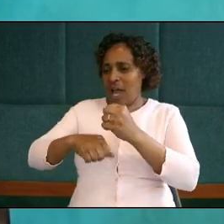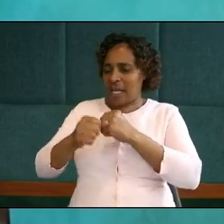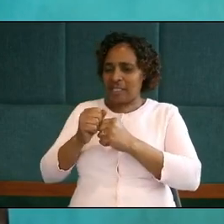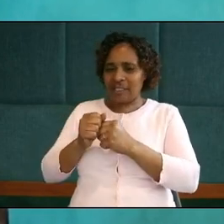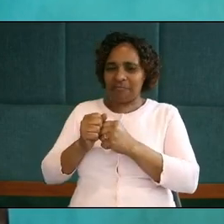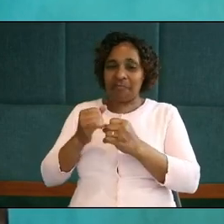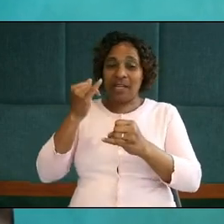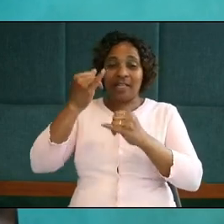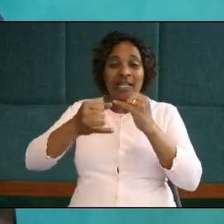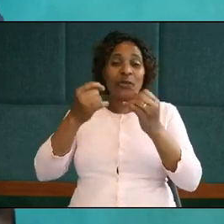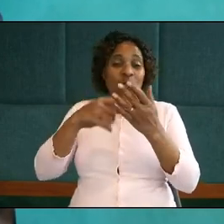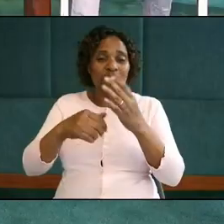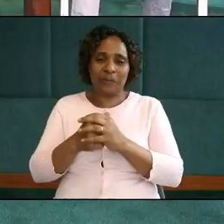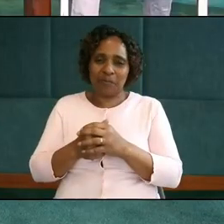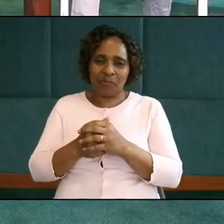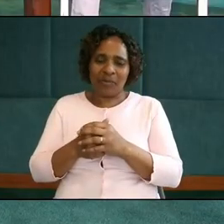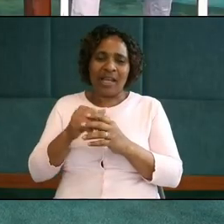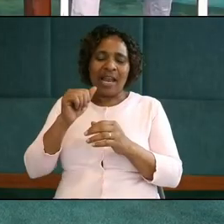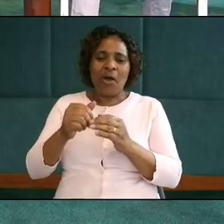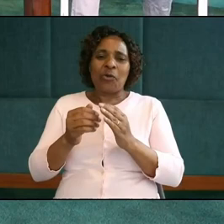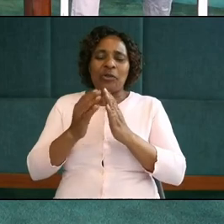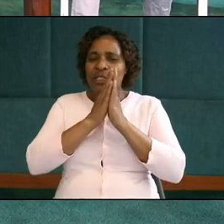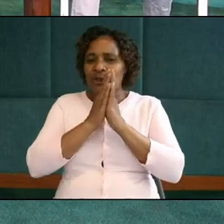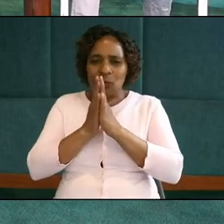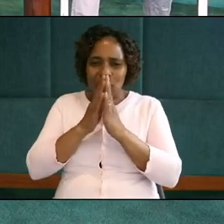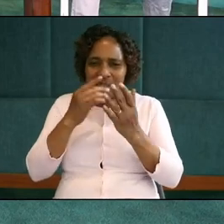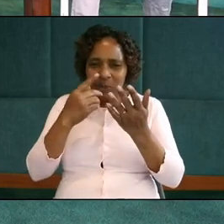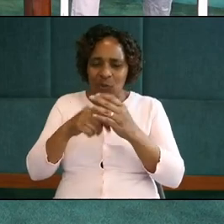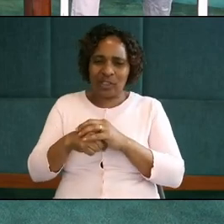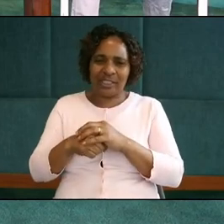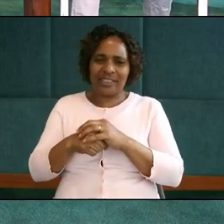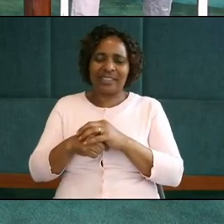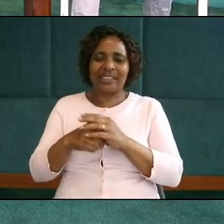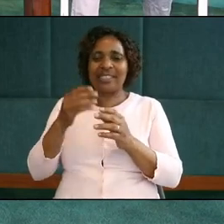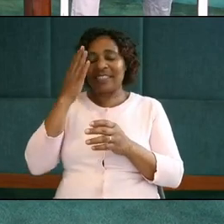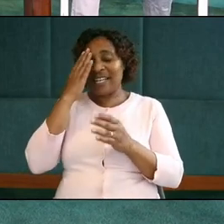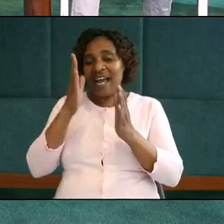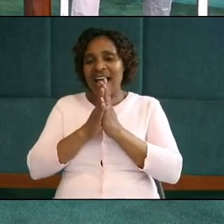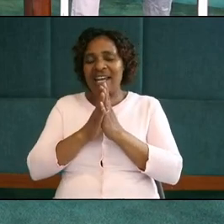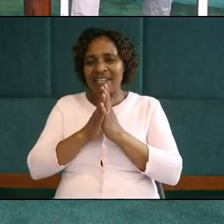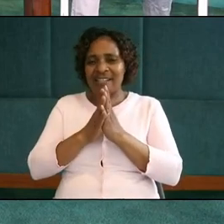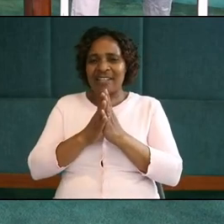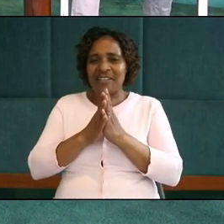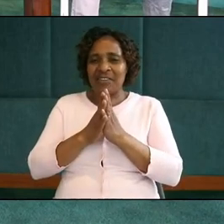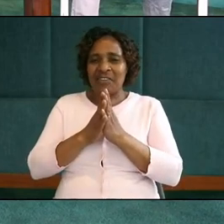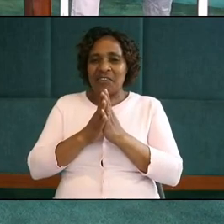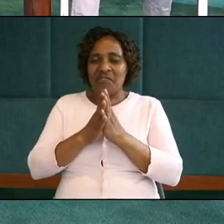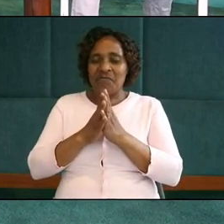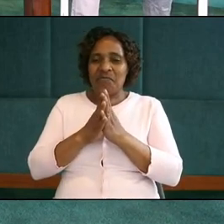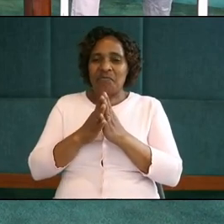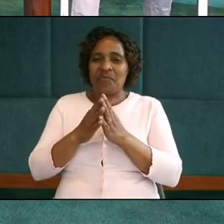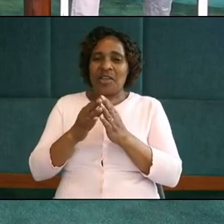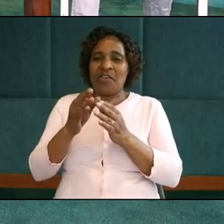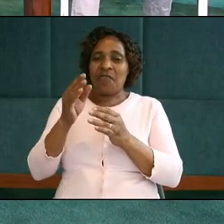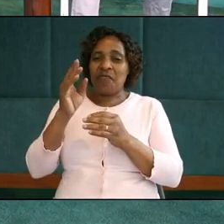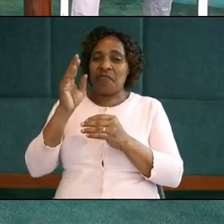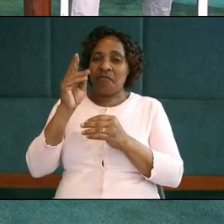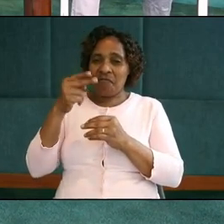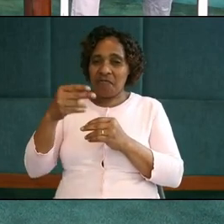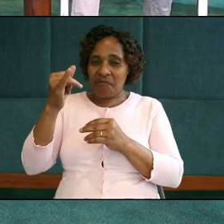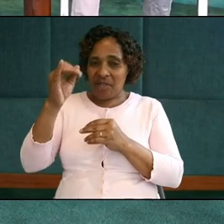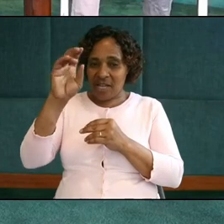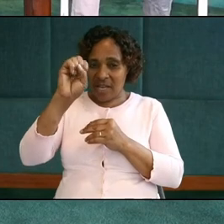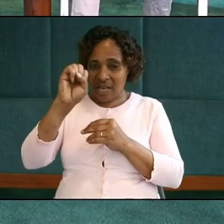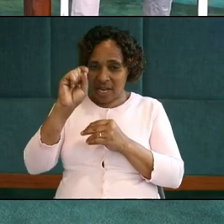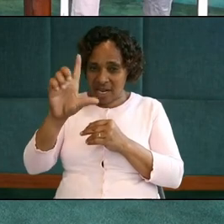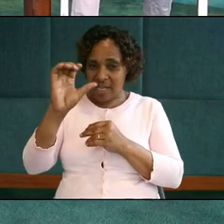and the story starts out with the Israelites and the Philistines. Such an interesting wrangle. Now, the Israelites, yes, are at